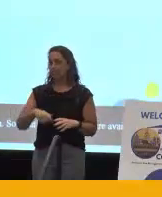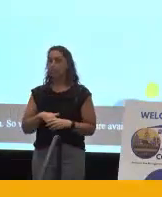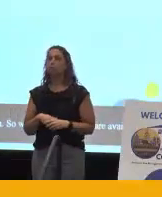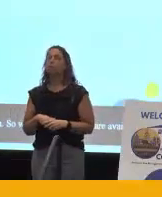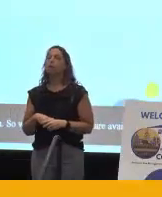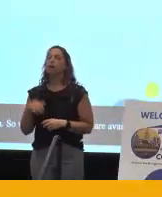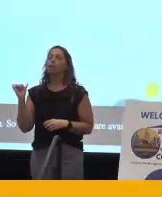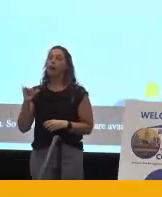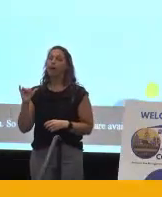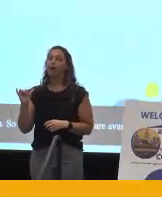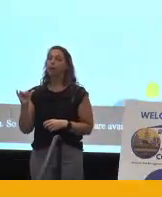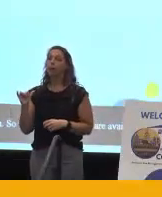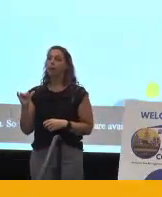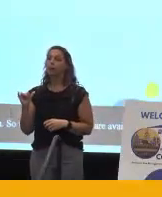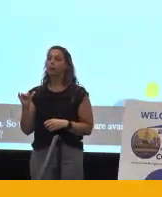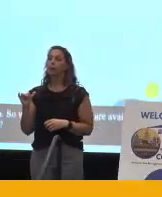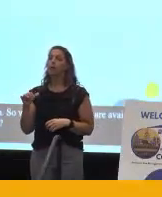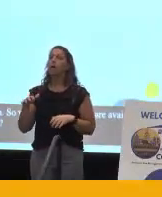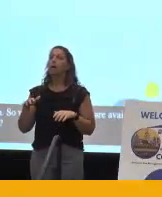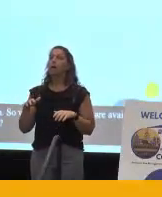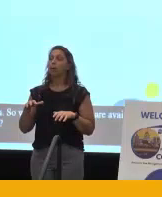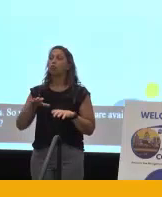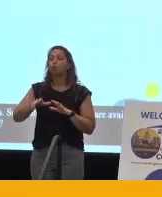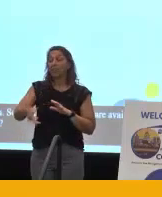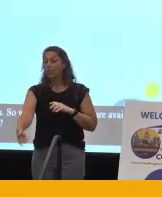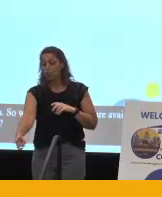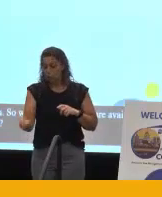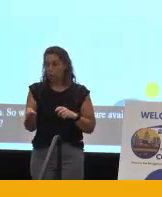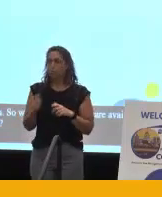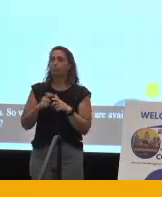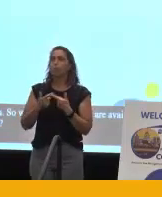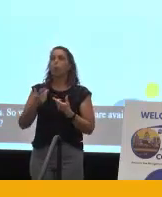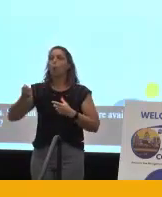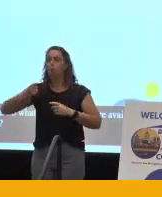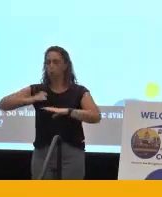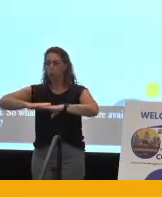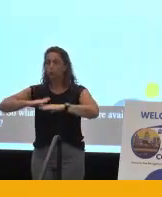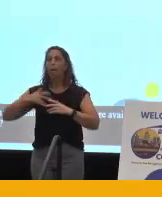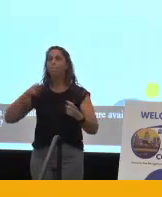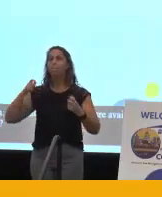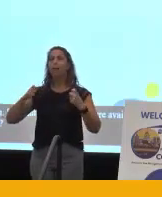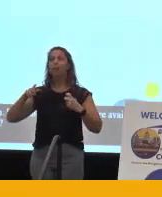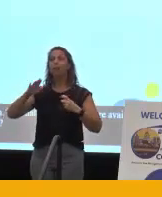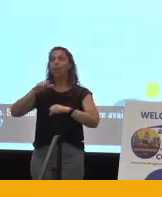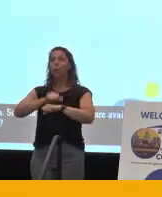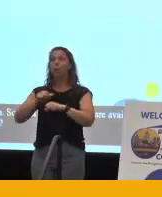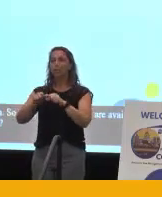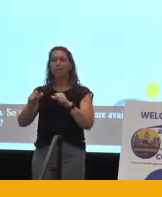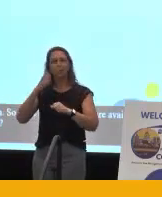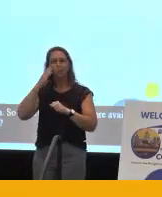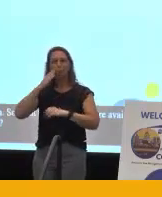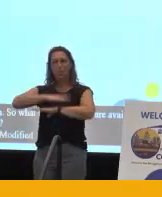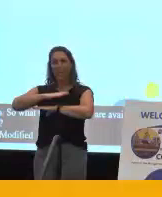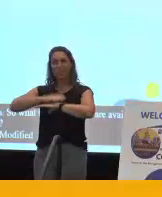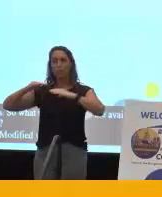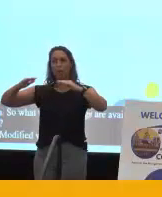like reachers, mounts, holders, and supports. Modified workspace, those high-low desks that you can put